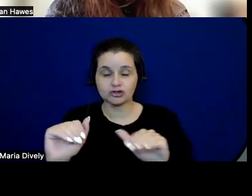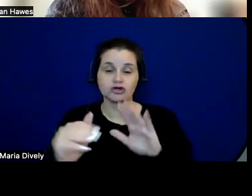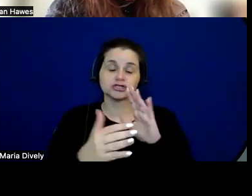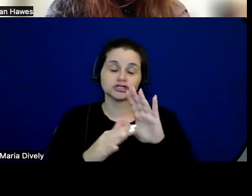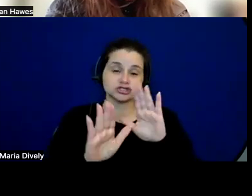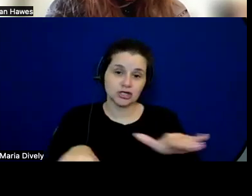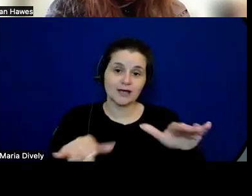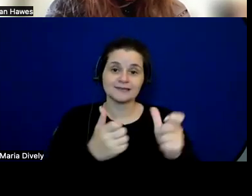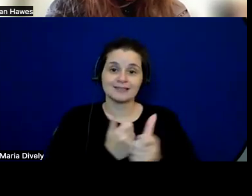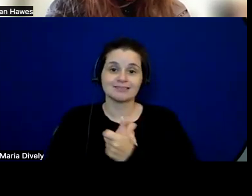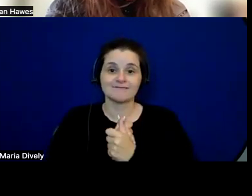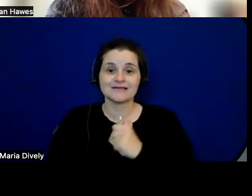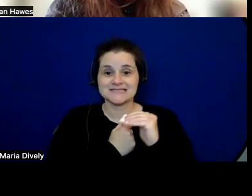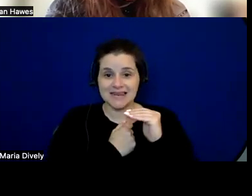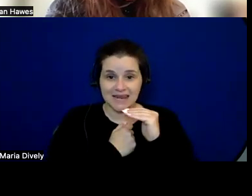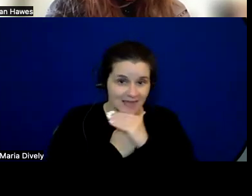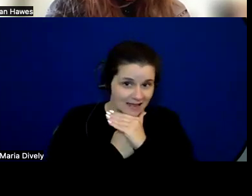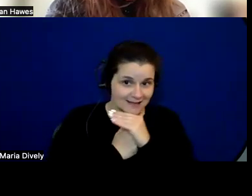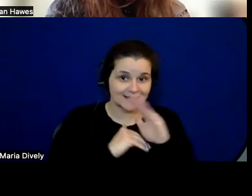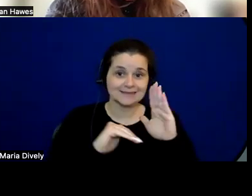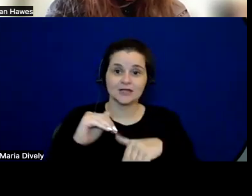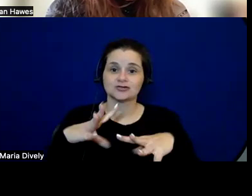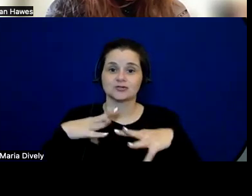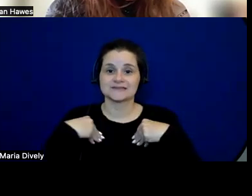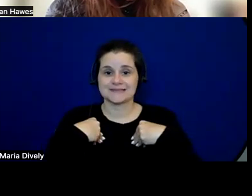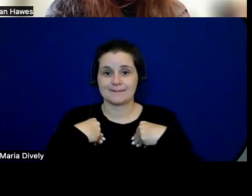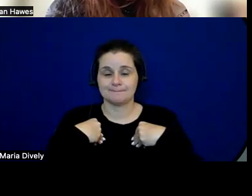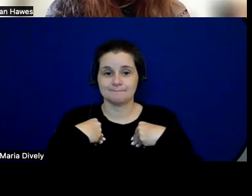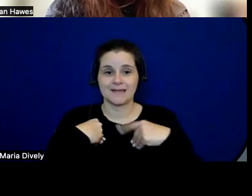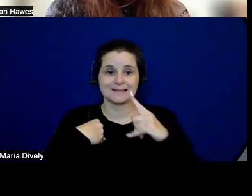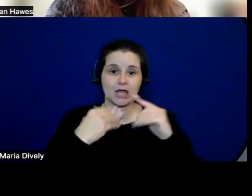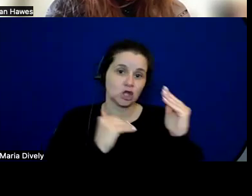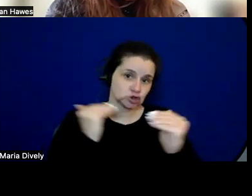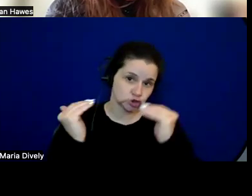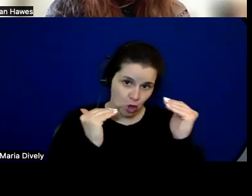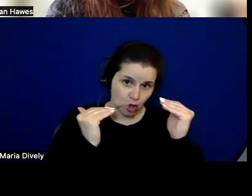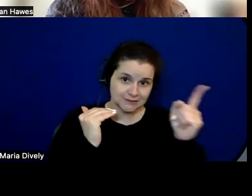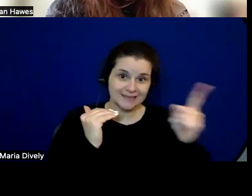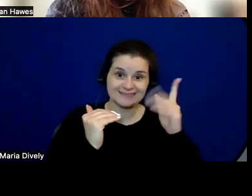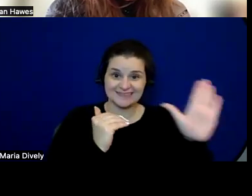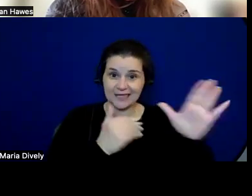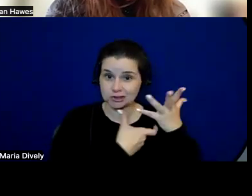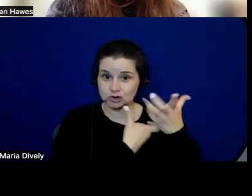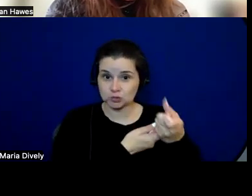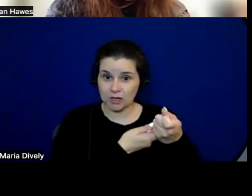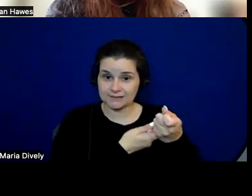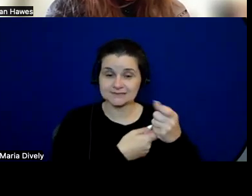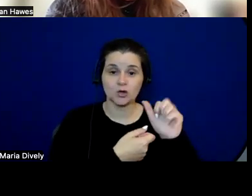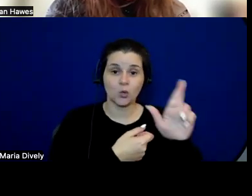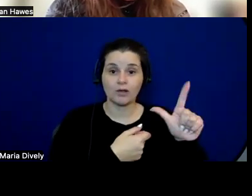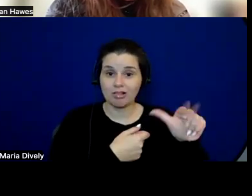is lying than to accept that an adult that maybe they trust or